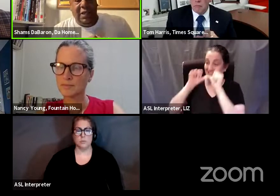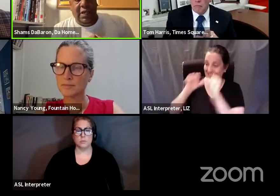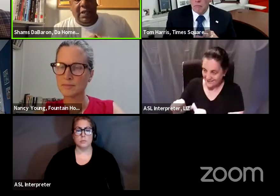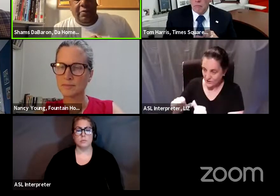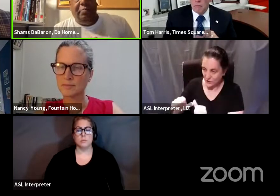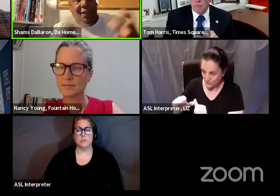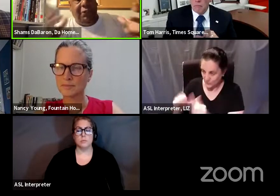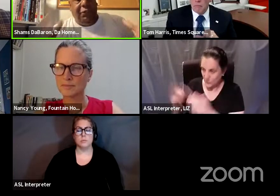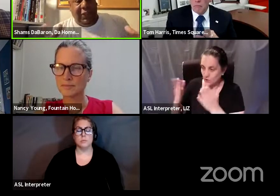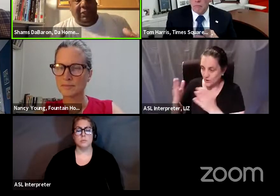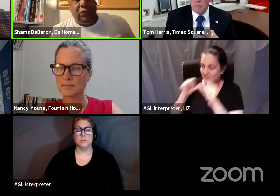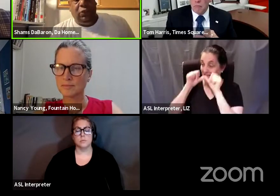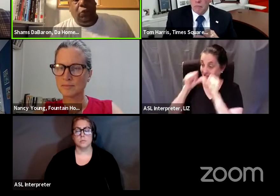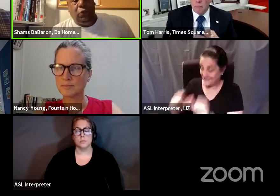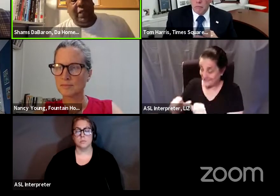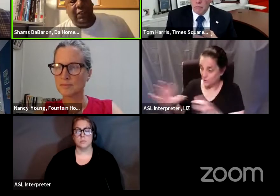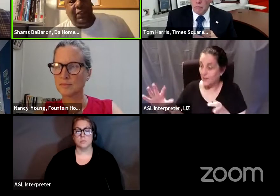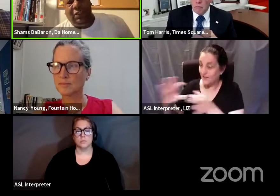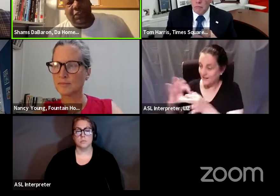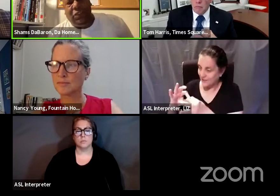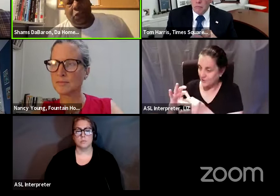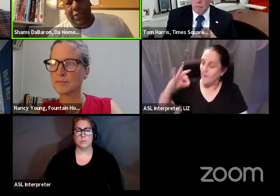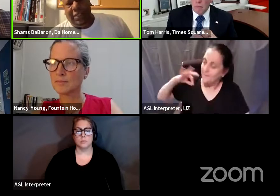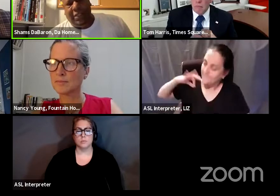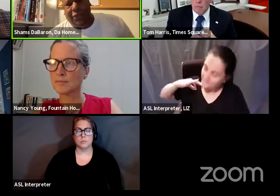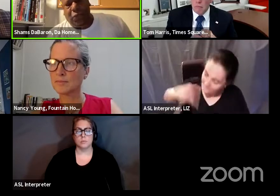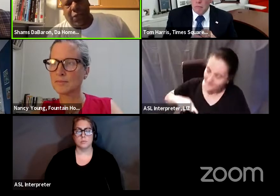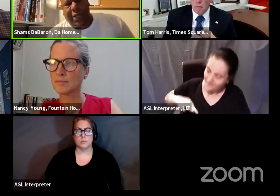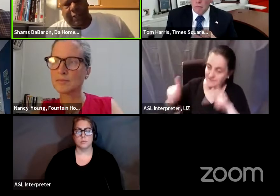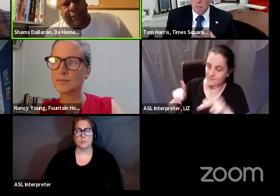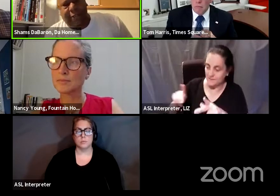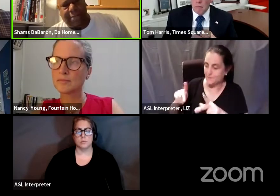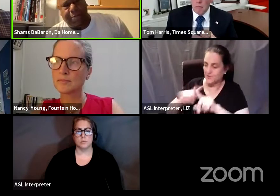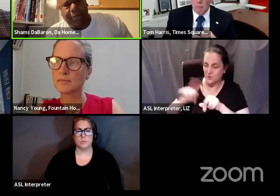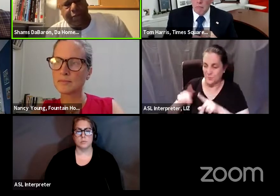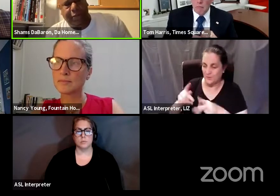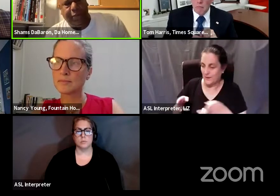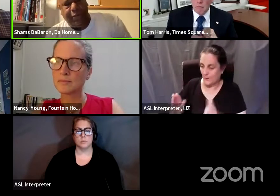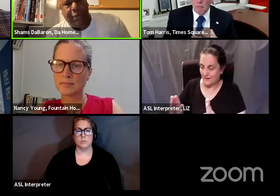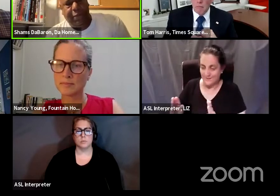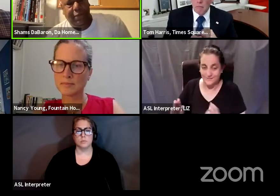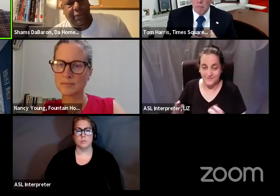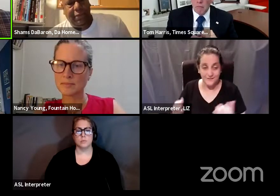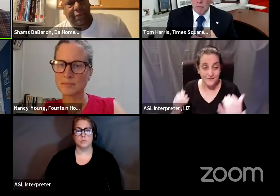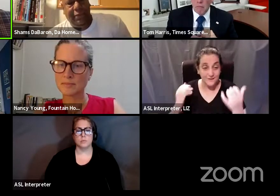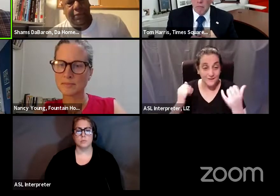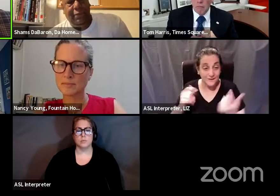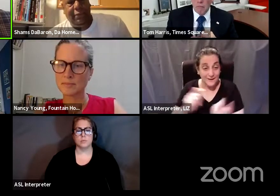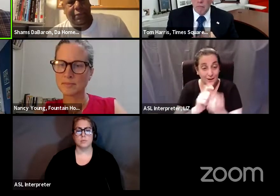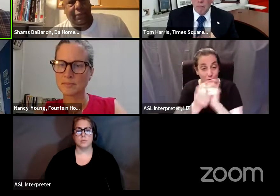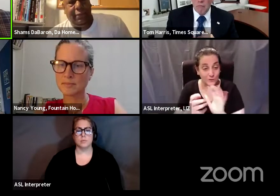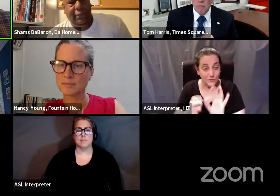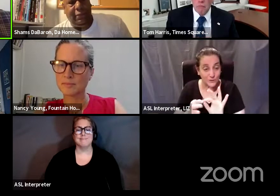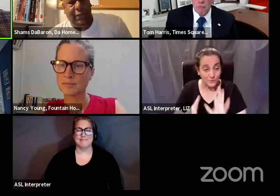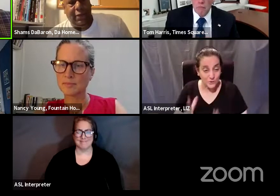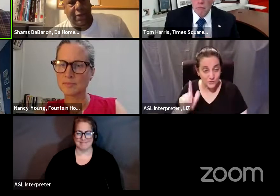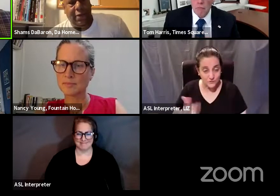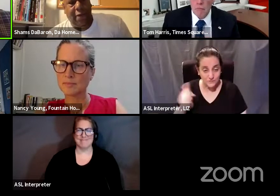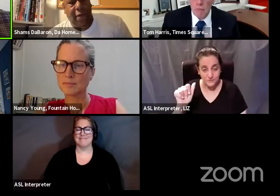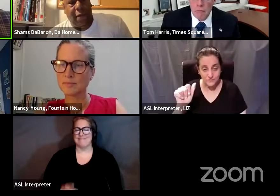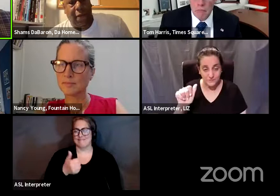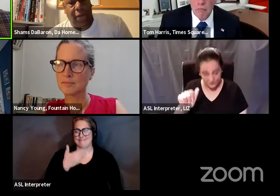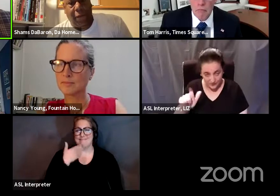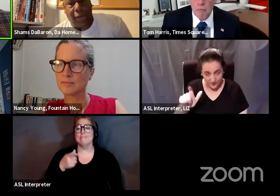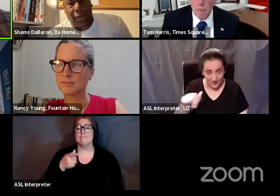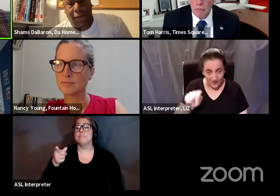connection, benefits those residents in so many different ways. Thank you. Thank you, Shams. Anybody else